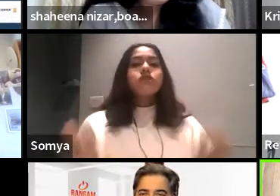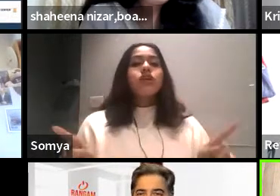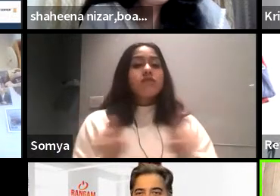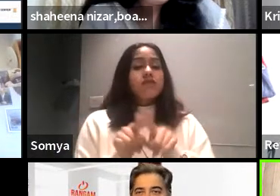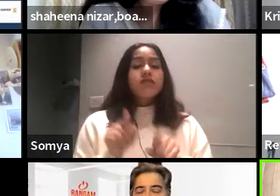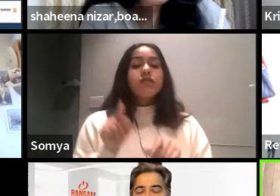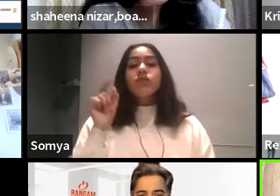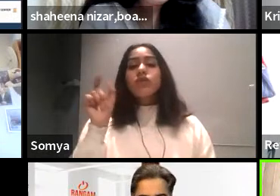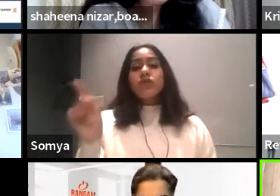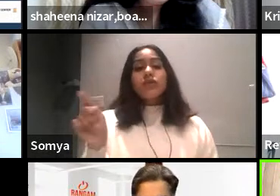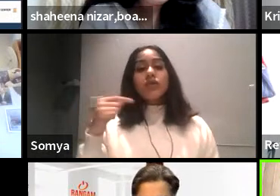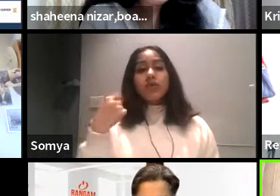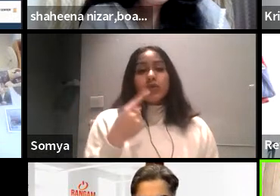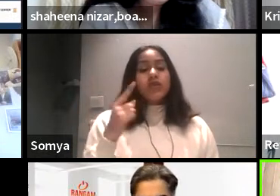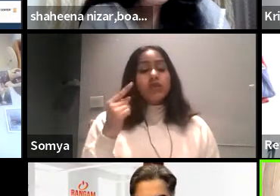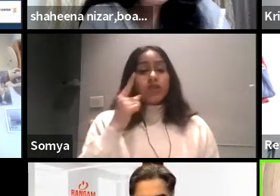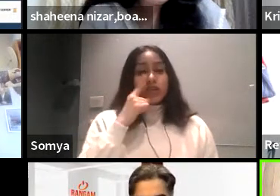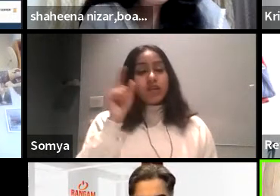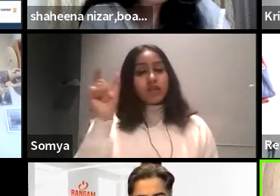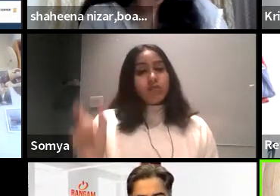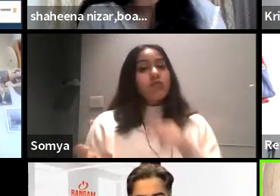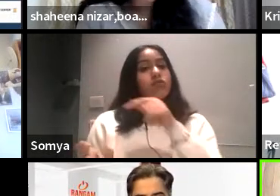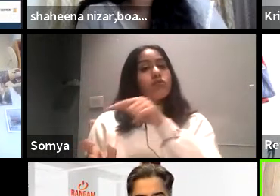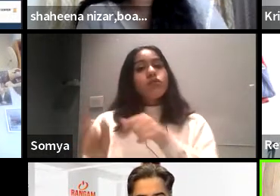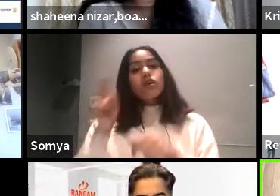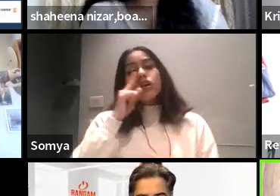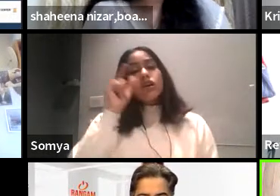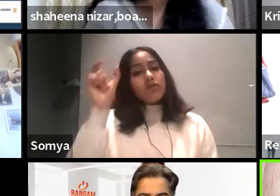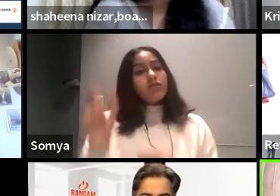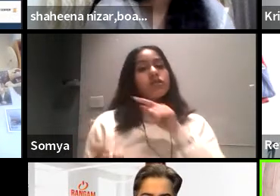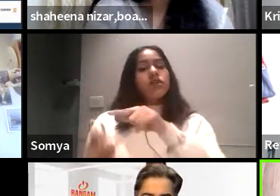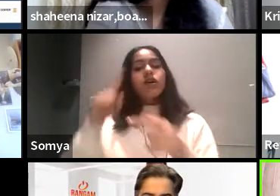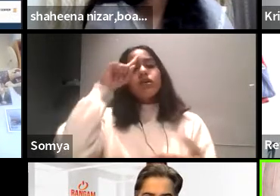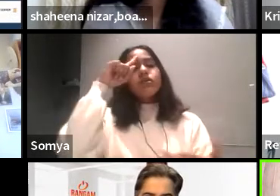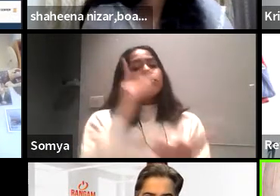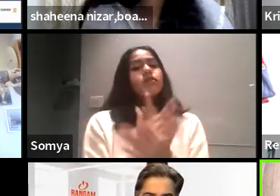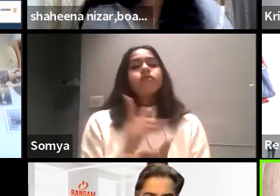a very passionate lady who believes